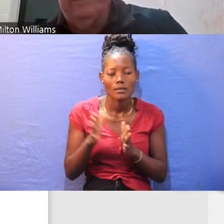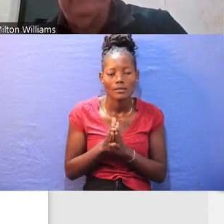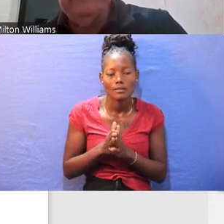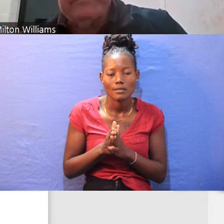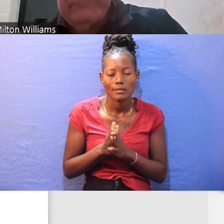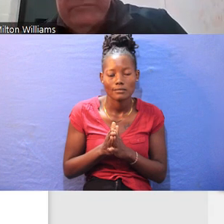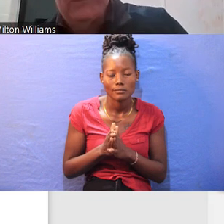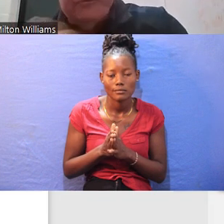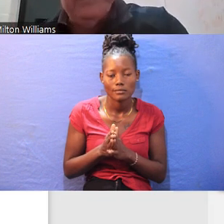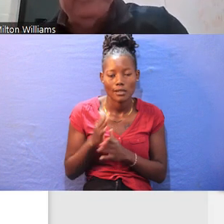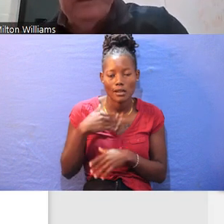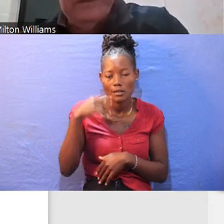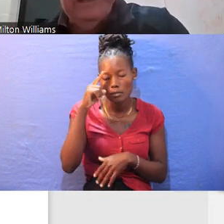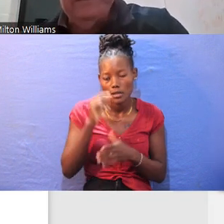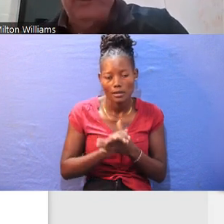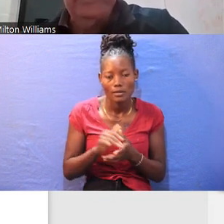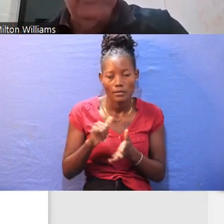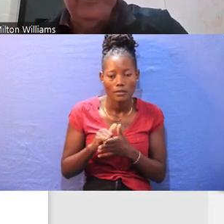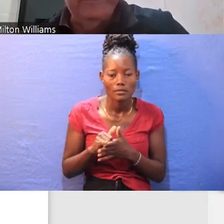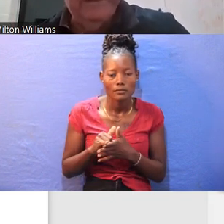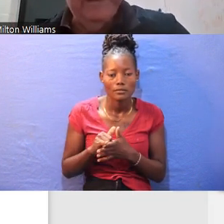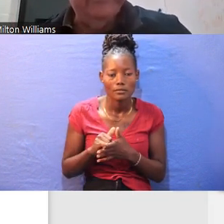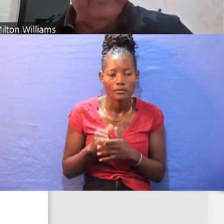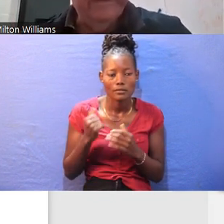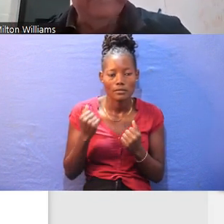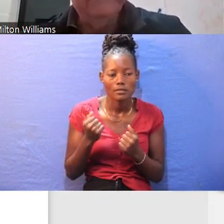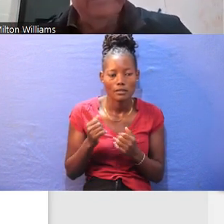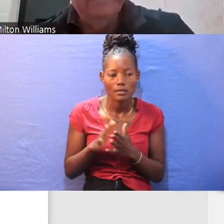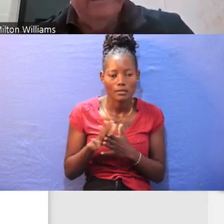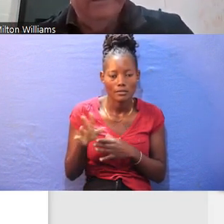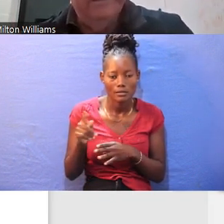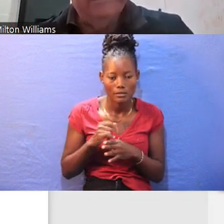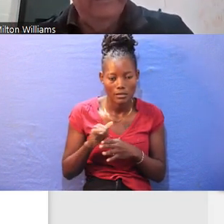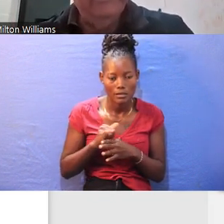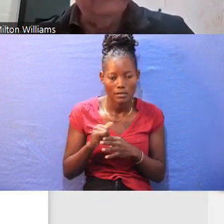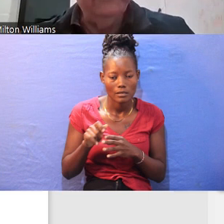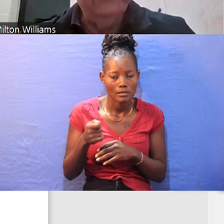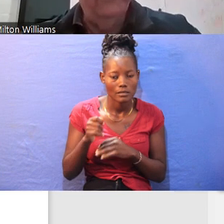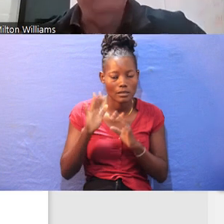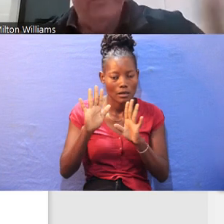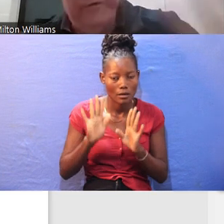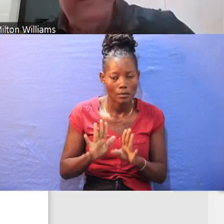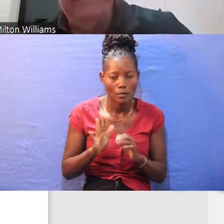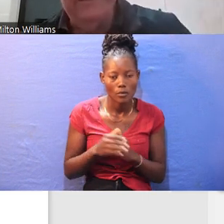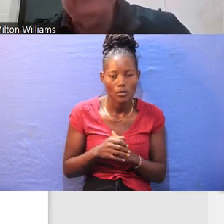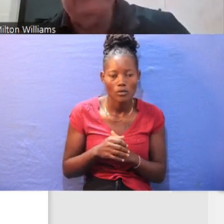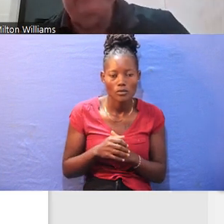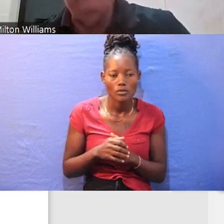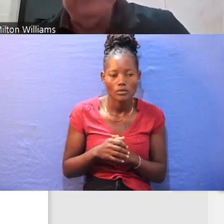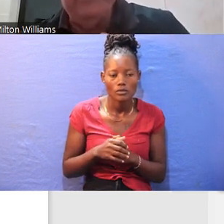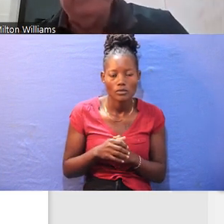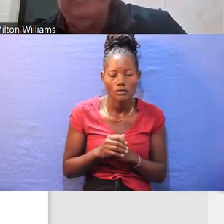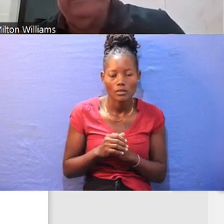that strength training is a key component, and we'll talk about that in just a minute. Kyle, go to, for females,